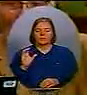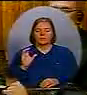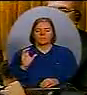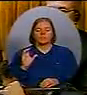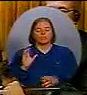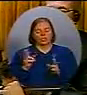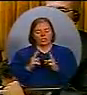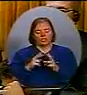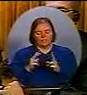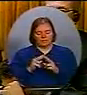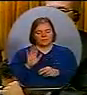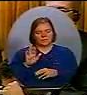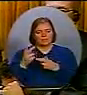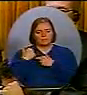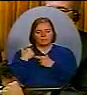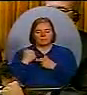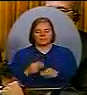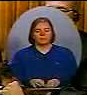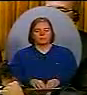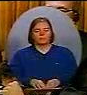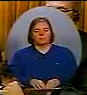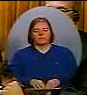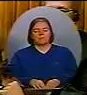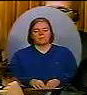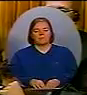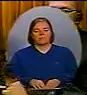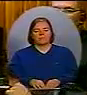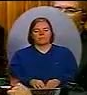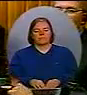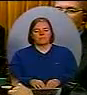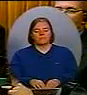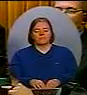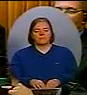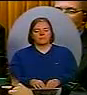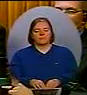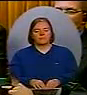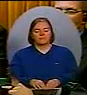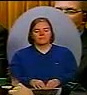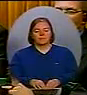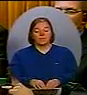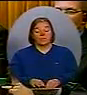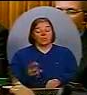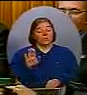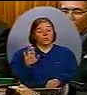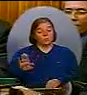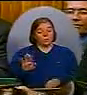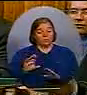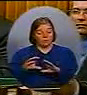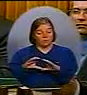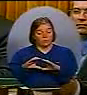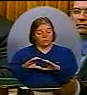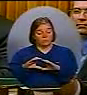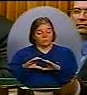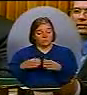Parliamentary Secretary. He talks about buying elections, Mr. Speaker. In fact, it was his party that used over